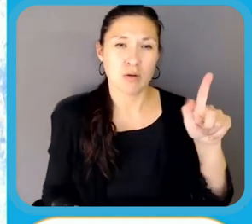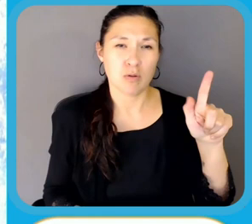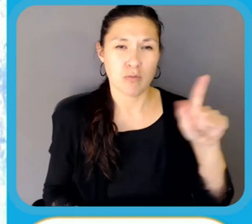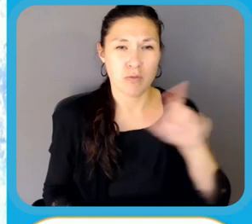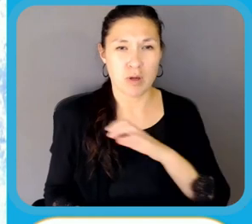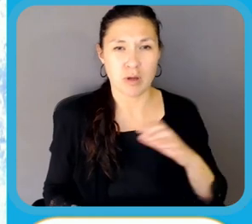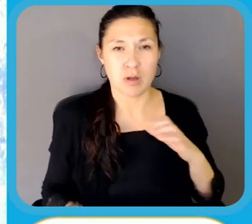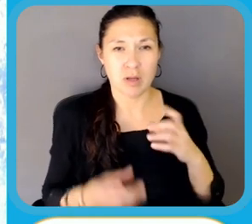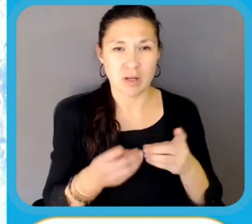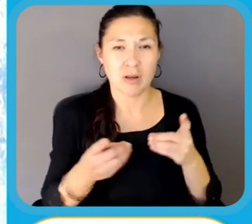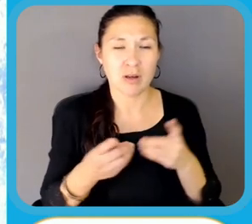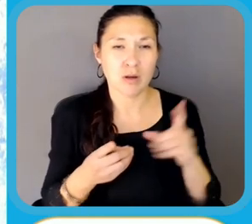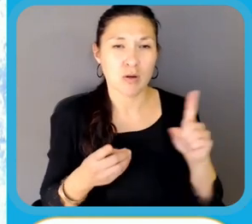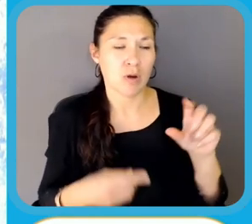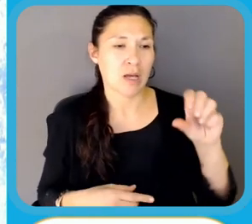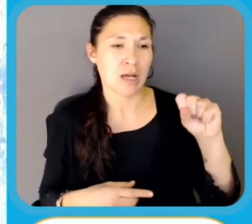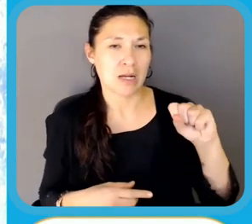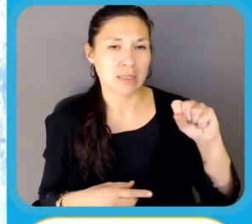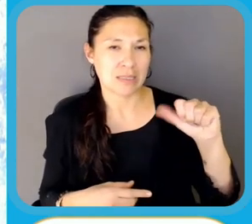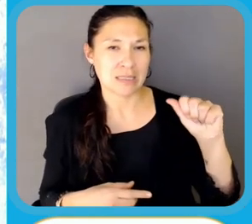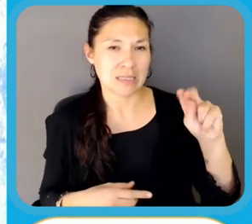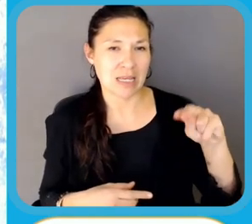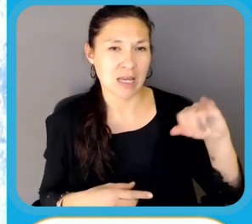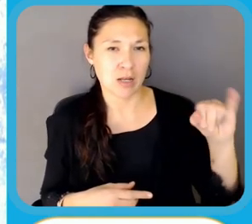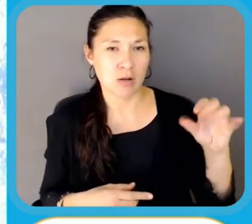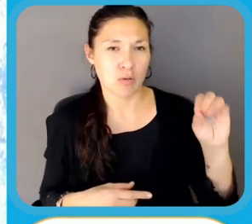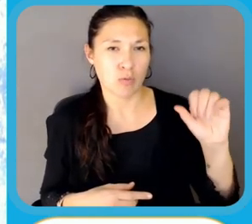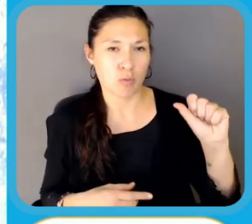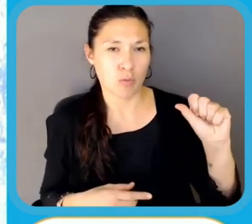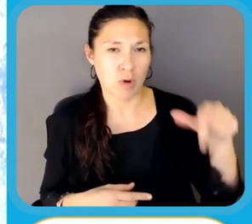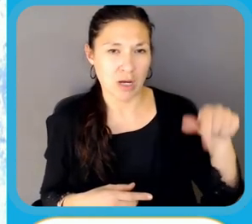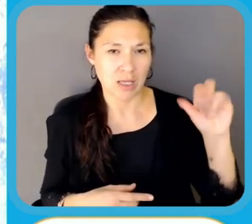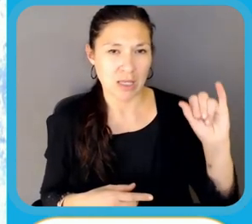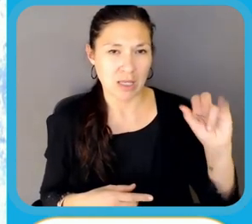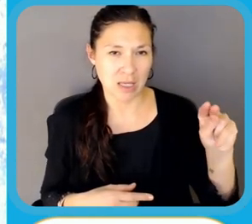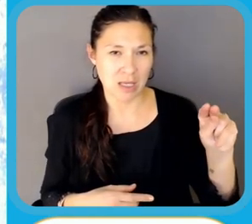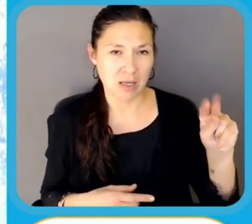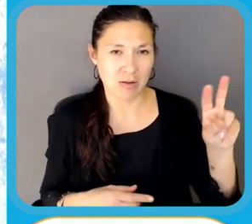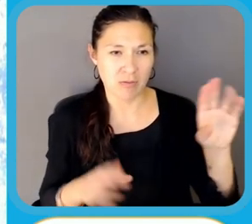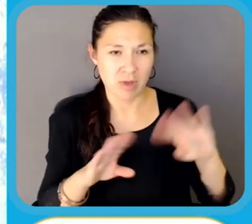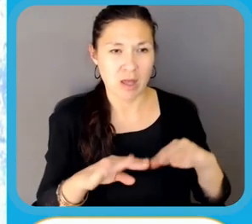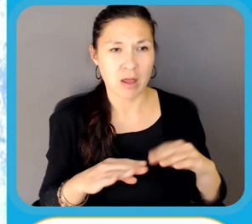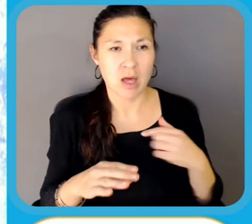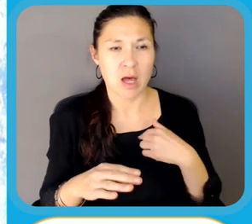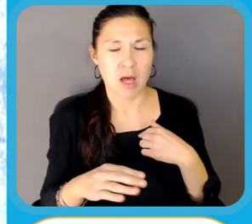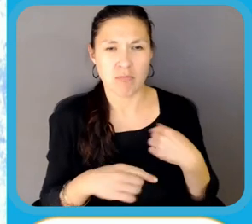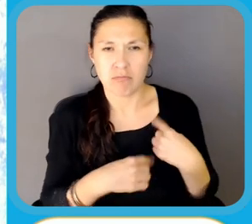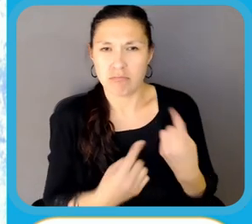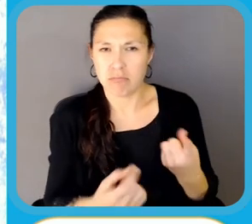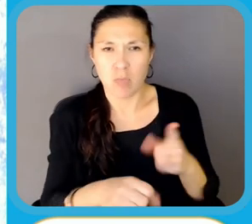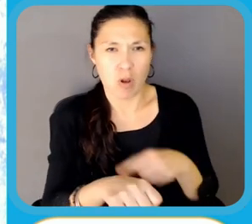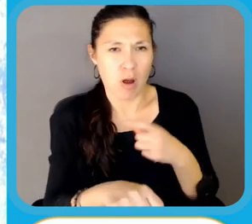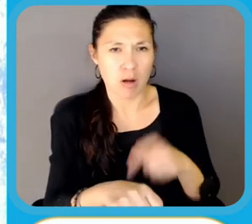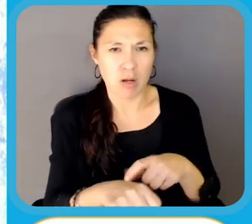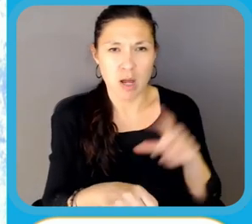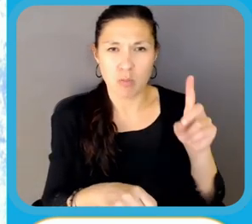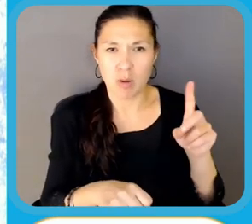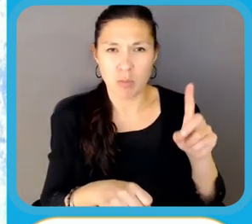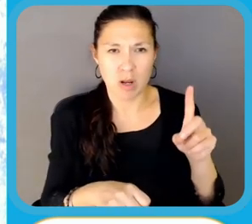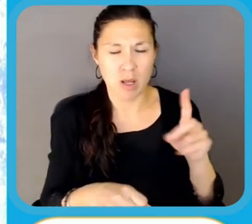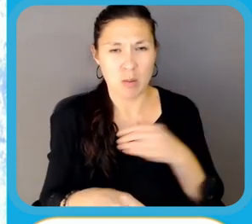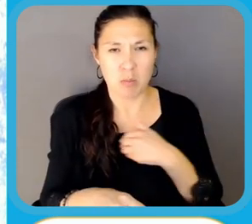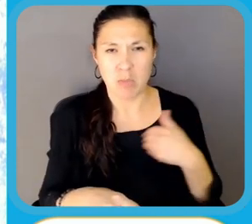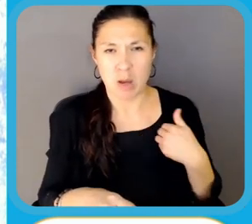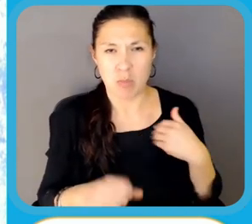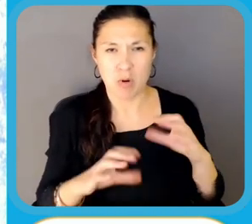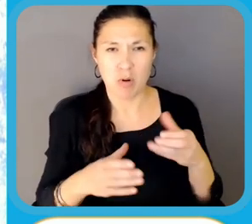Joaquin Valley. As many of you know, I am a lifelong Democrat and longtime member of our party. I had the honor of being a